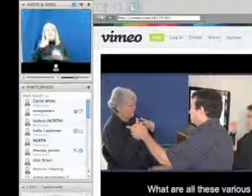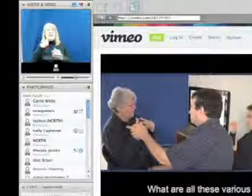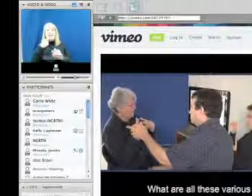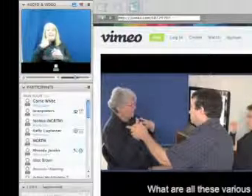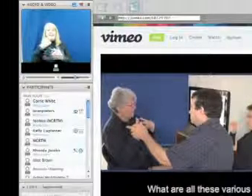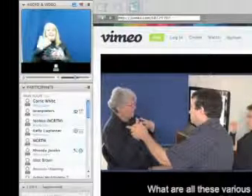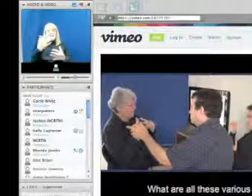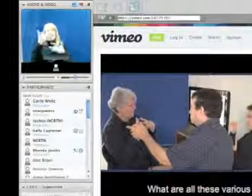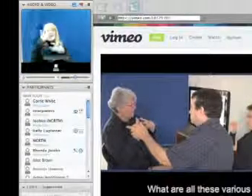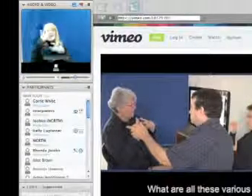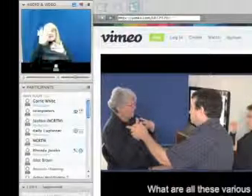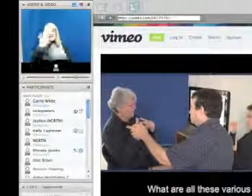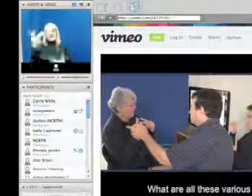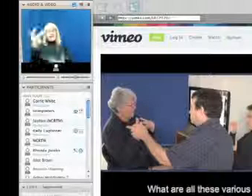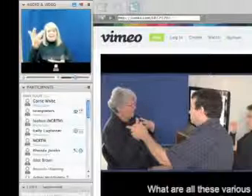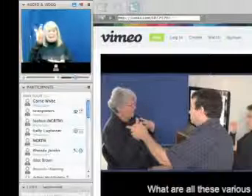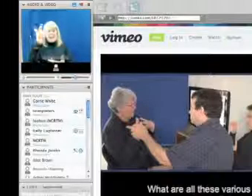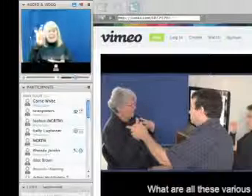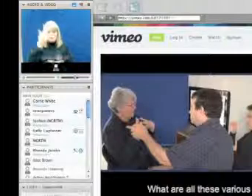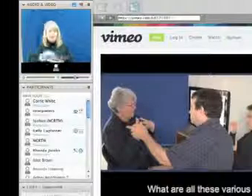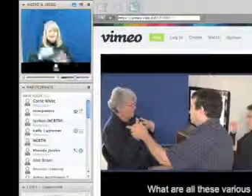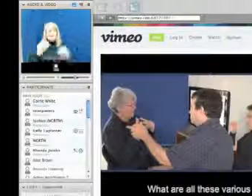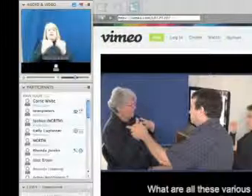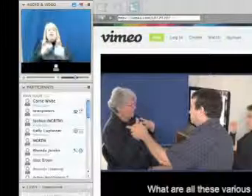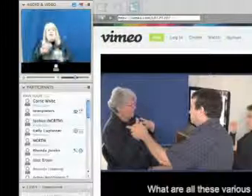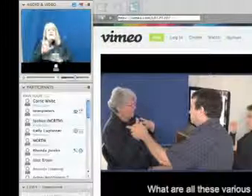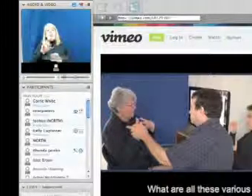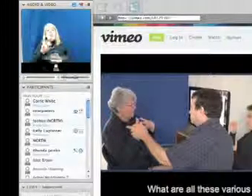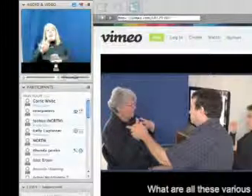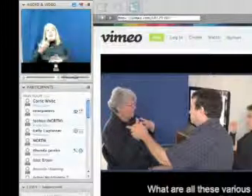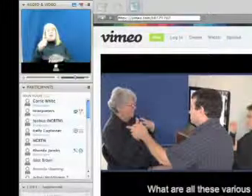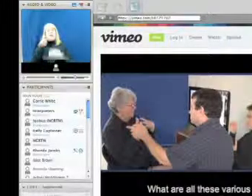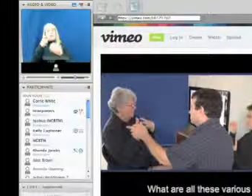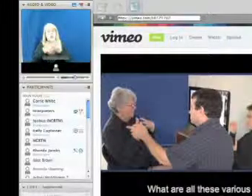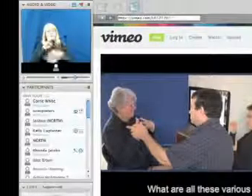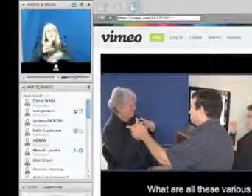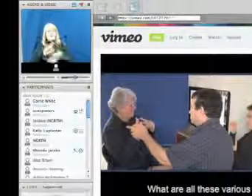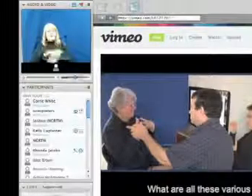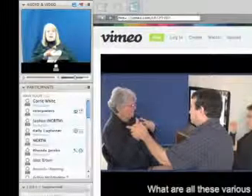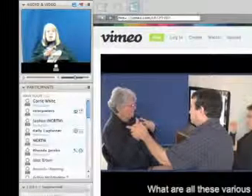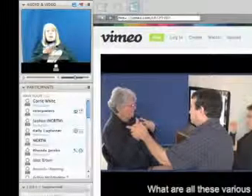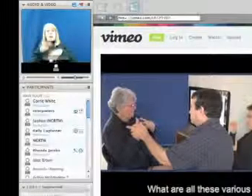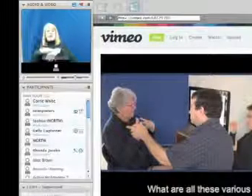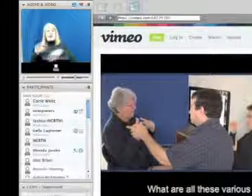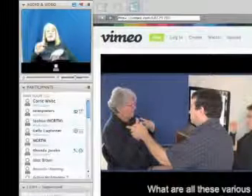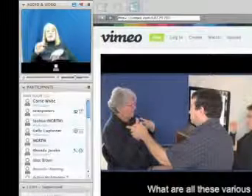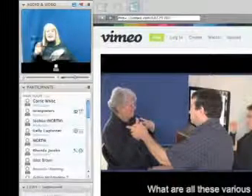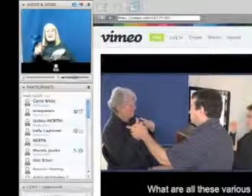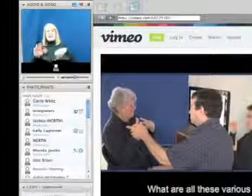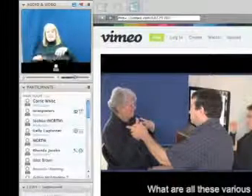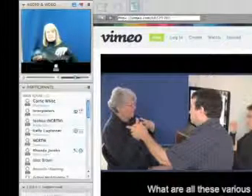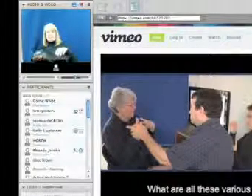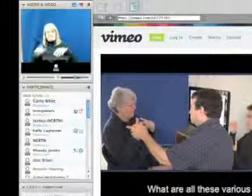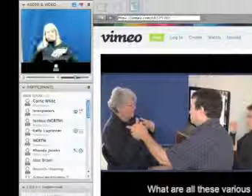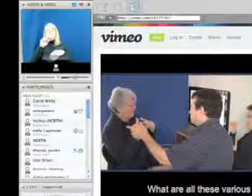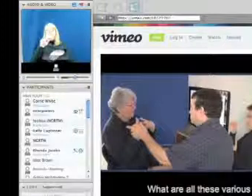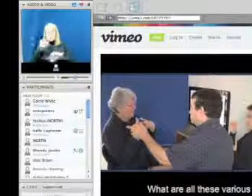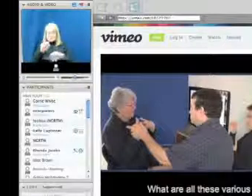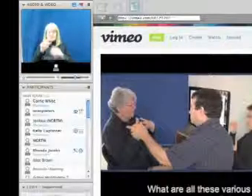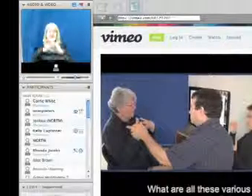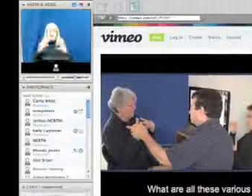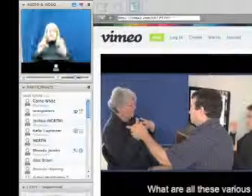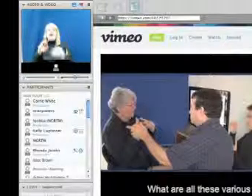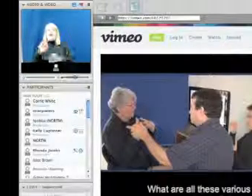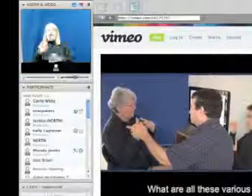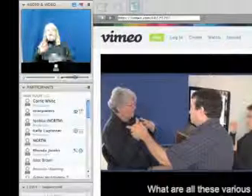Brenda noticed tapping on both the hand and the leg. Yep, there's a lot of back channeling happening. You have to kind of look for